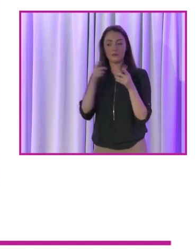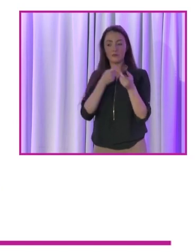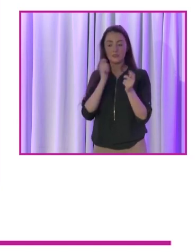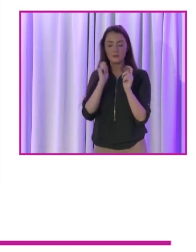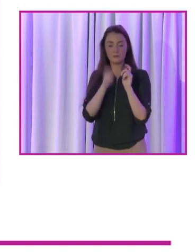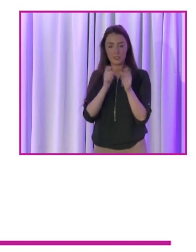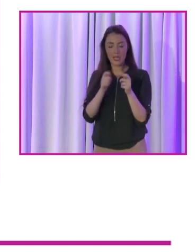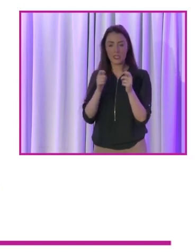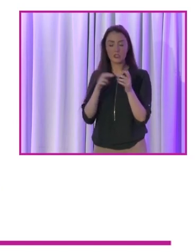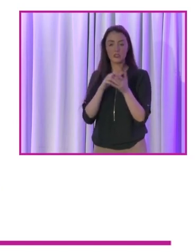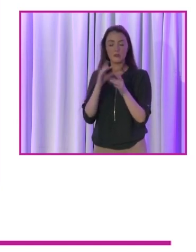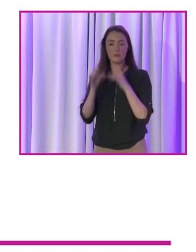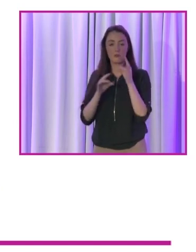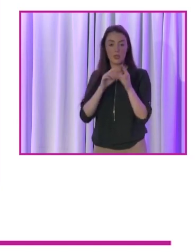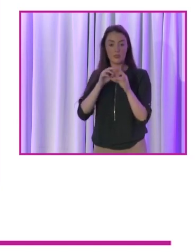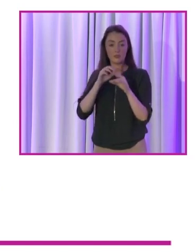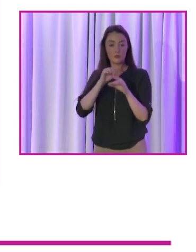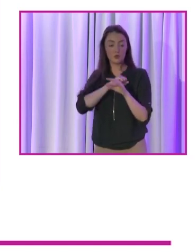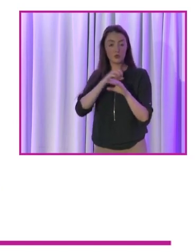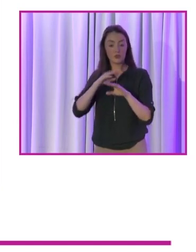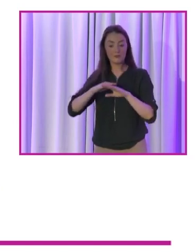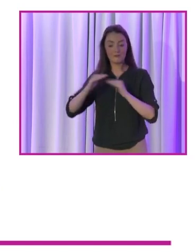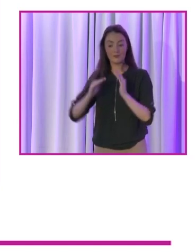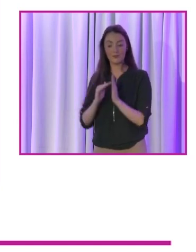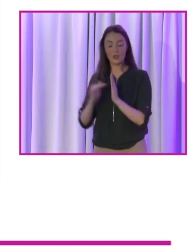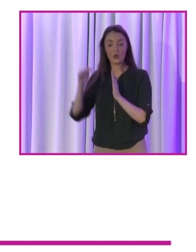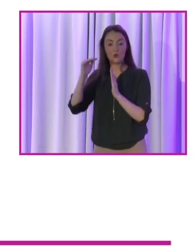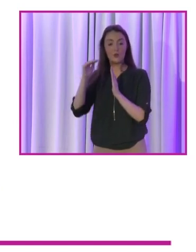increase disabled candidates.